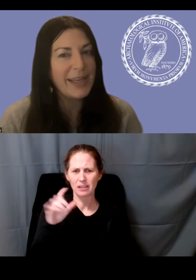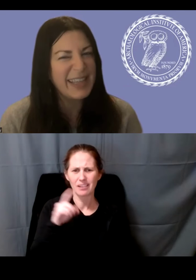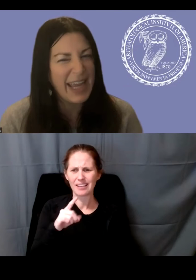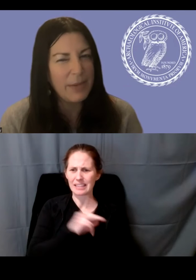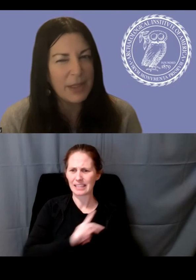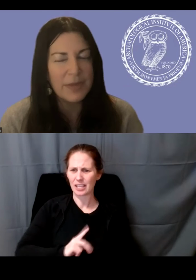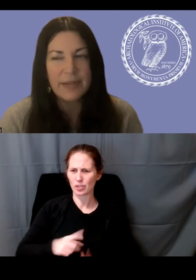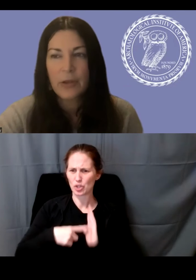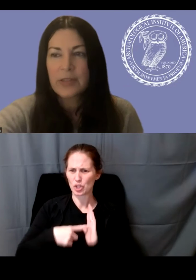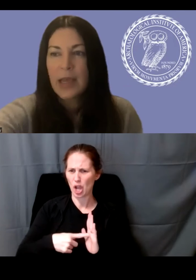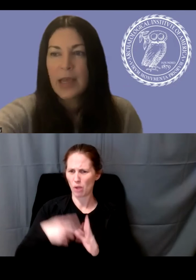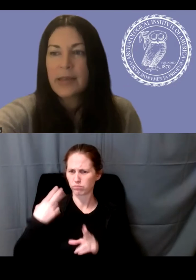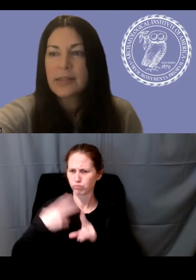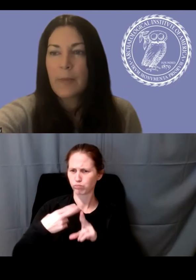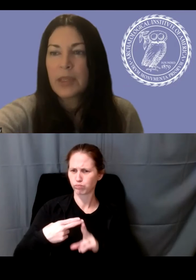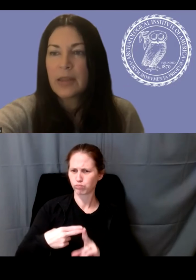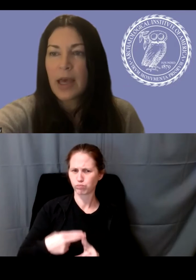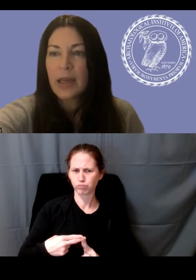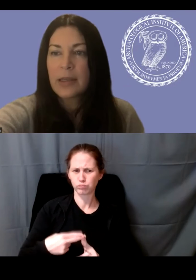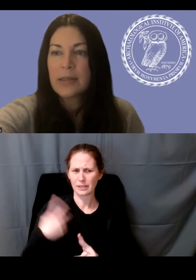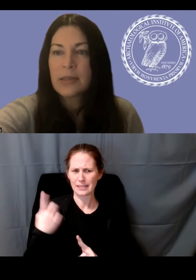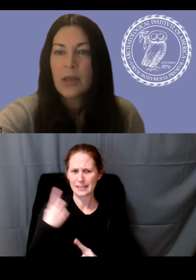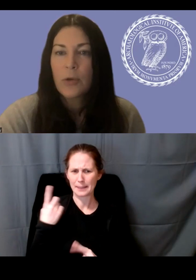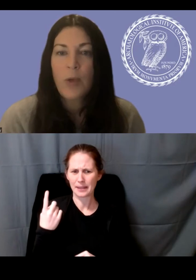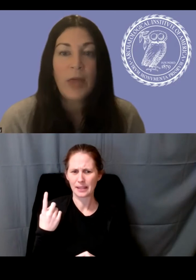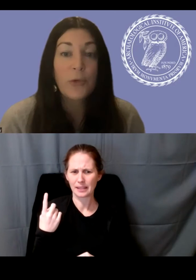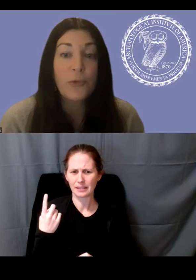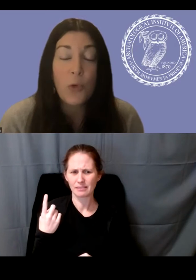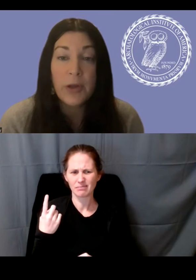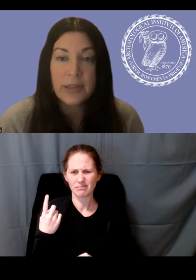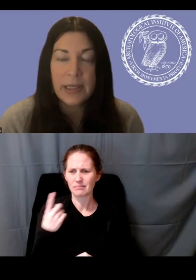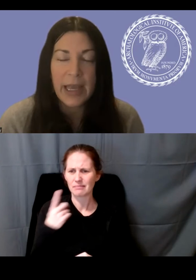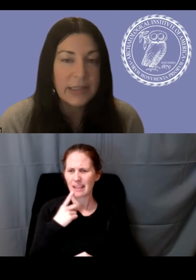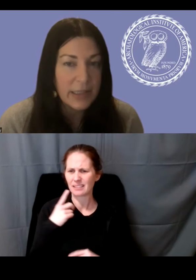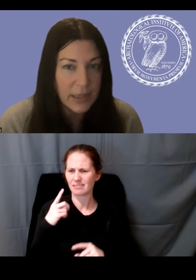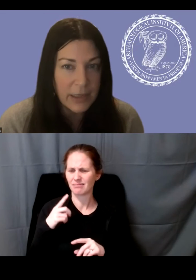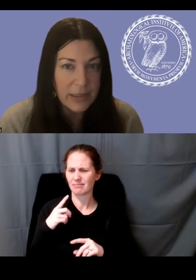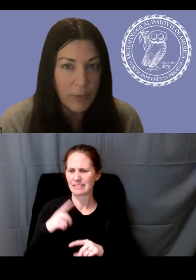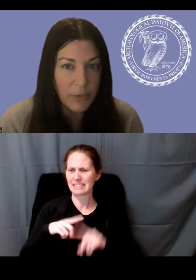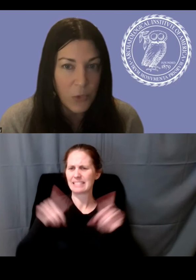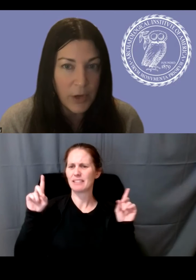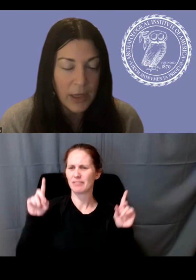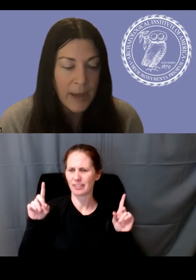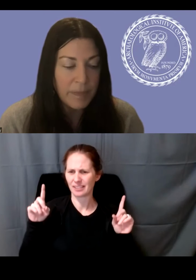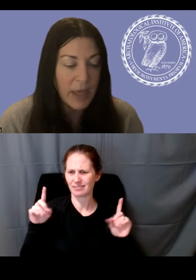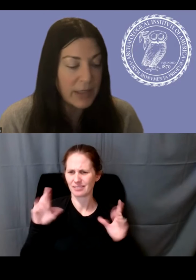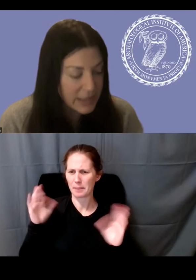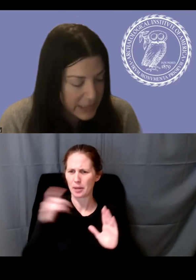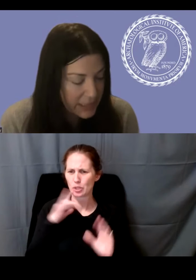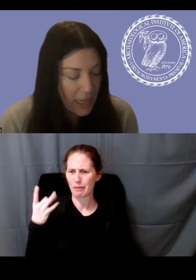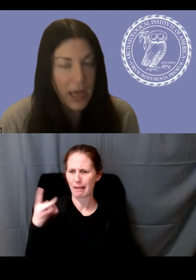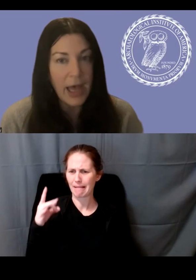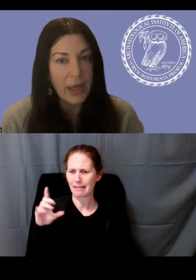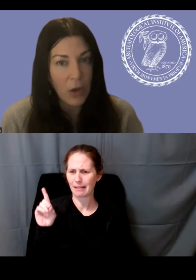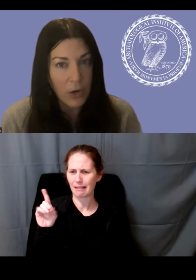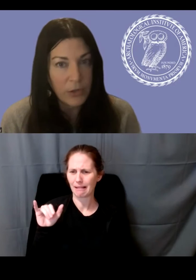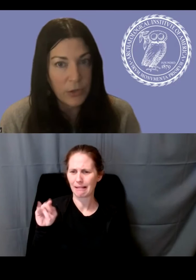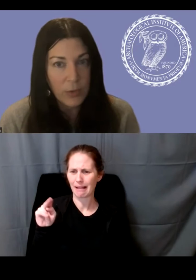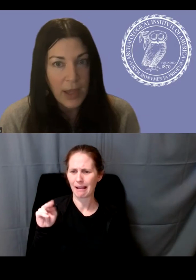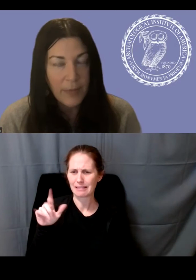show and name themselves as something that is rather foreign to the 18th dynasty before it. And indeed,